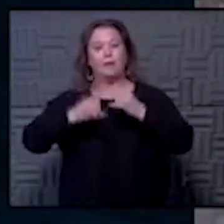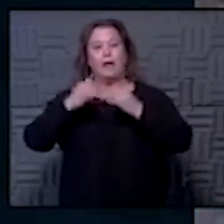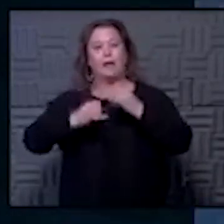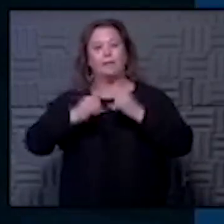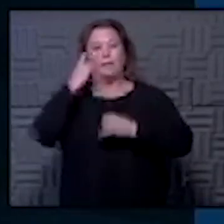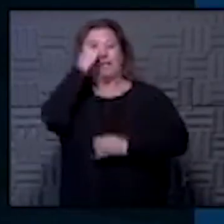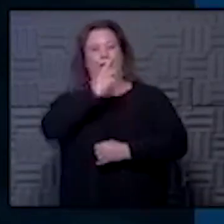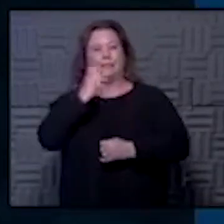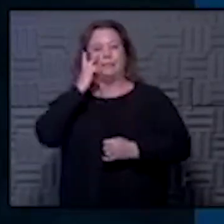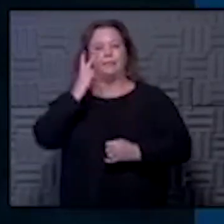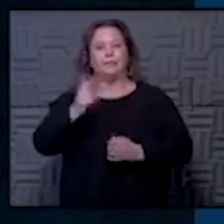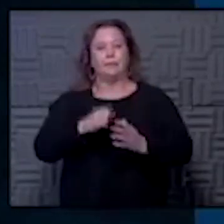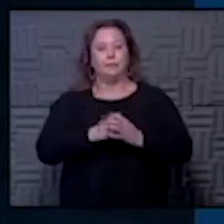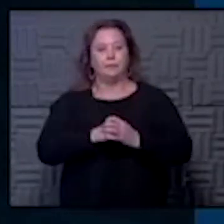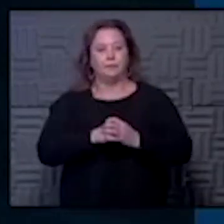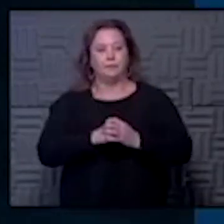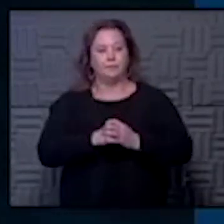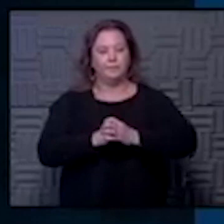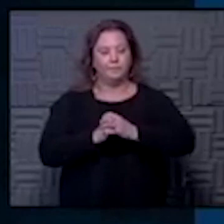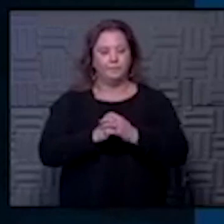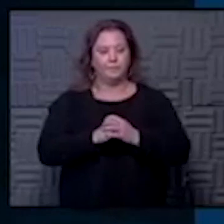they might see.